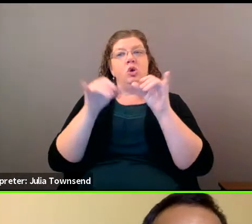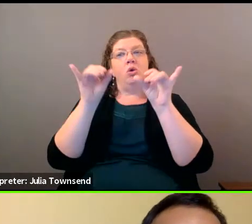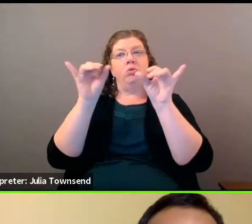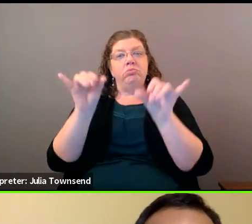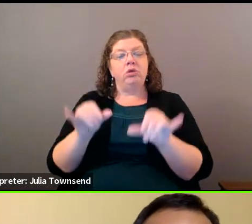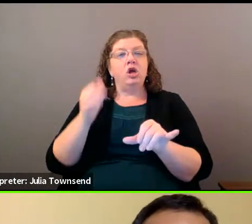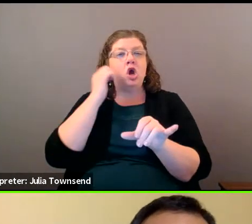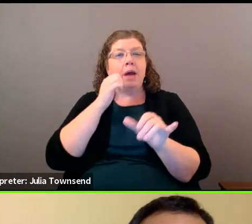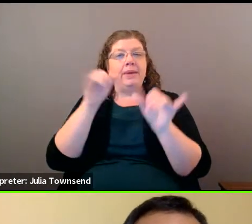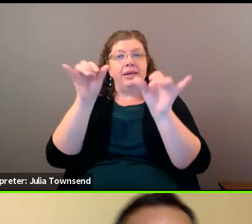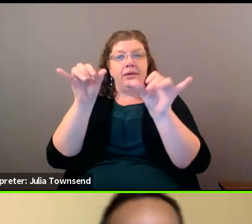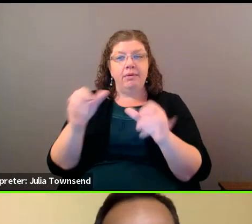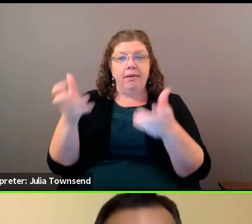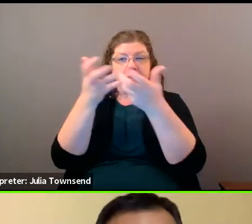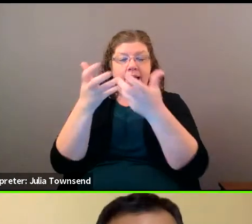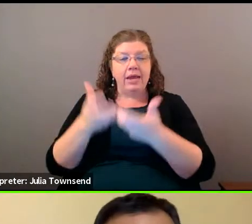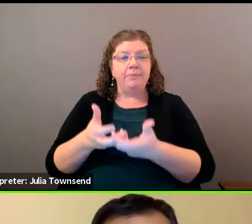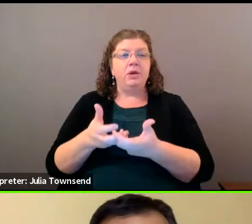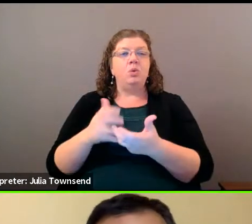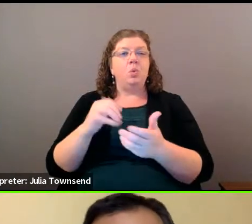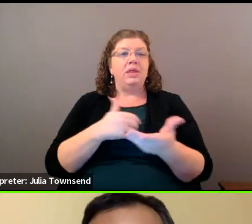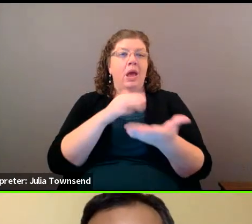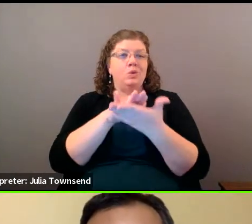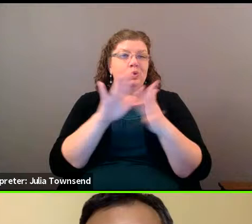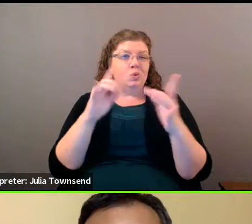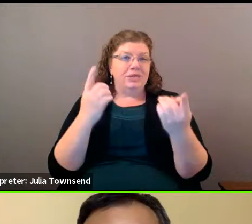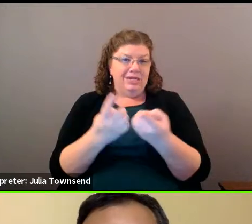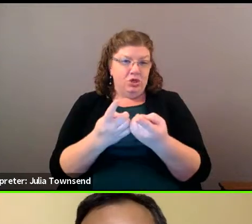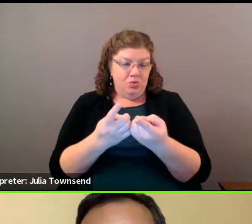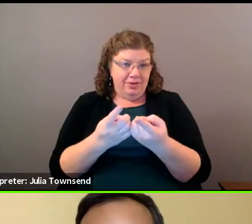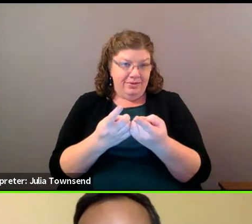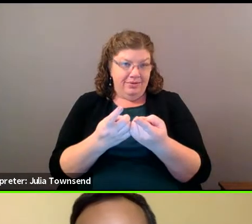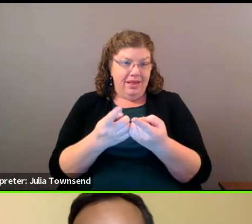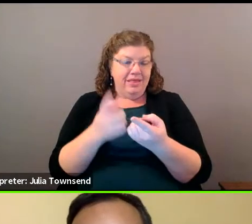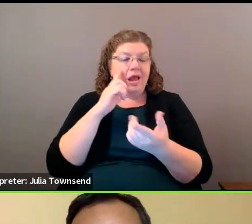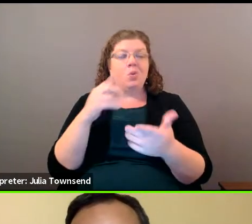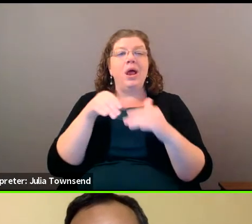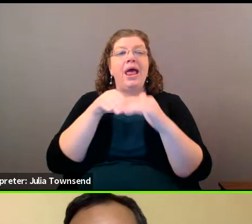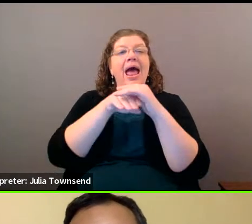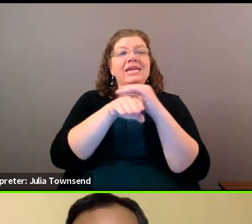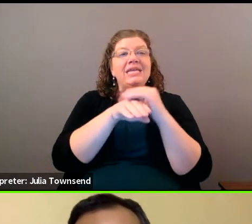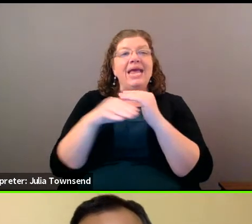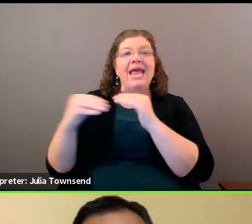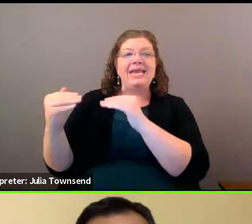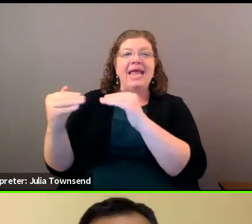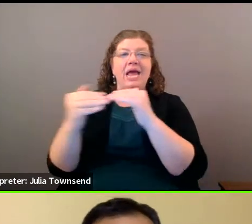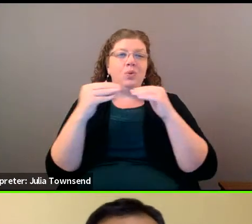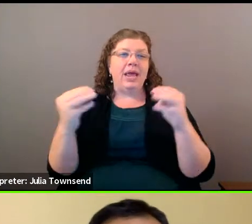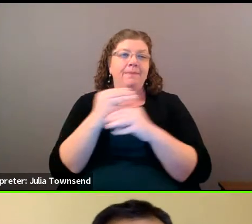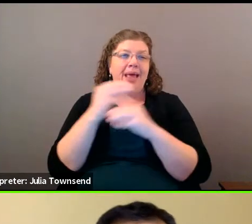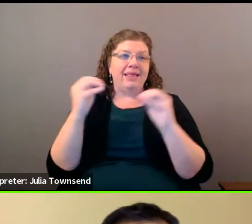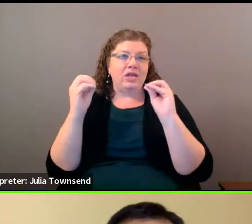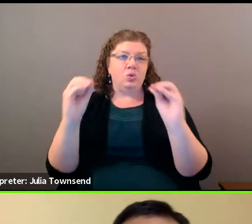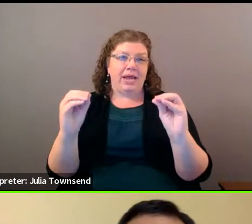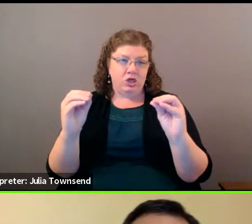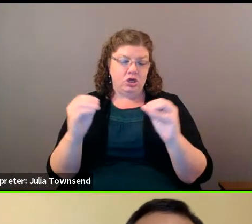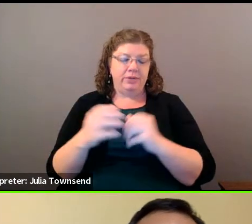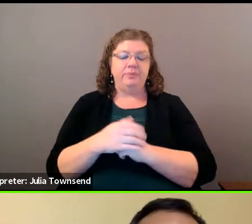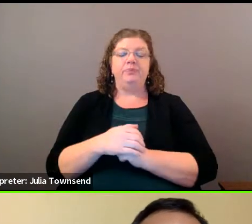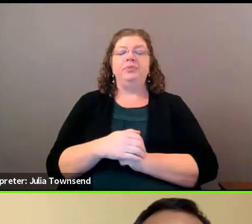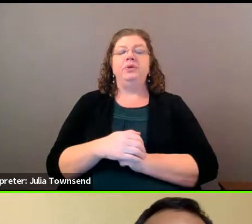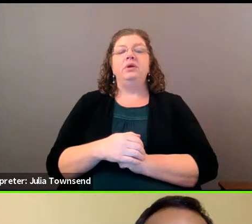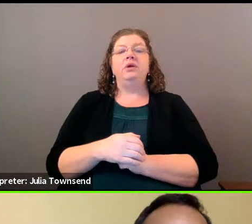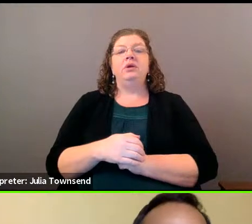with our school district, and that is around access and equity in mathematics education. And so